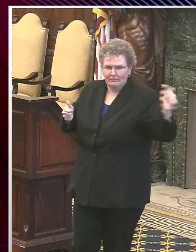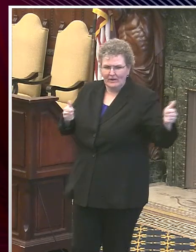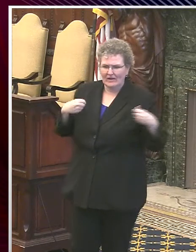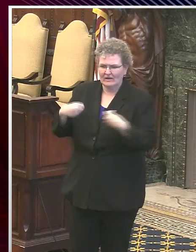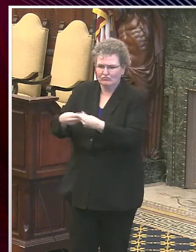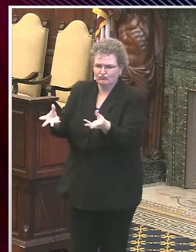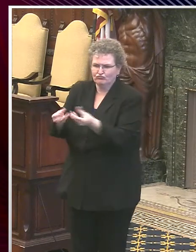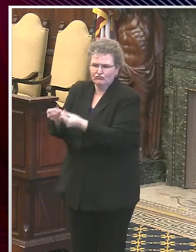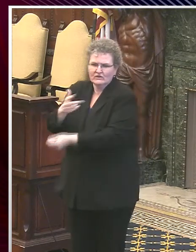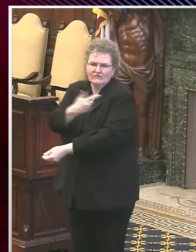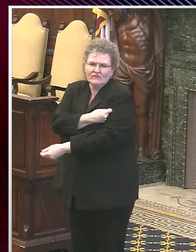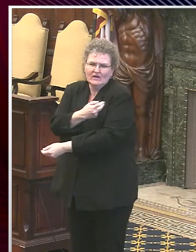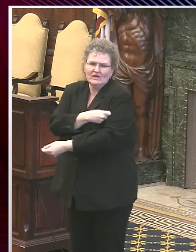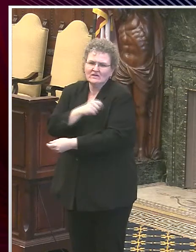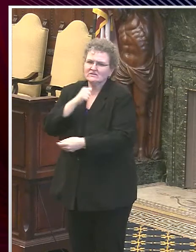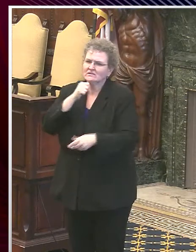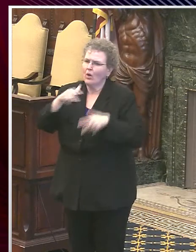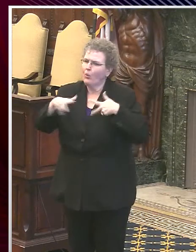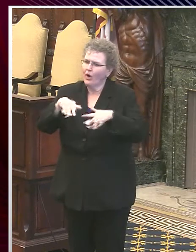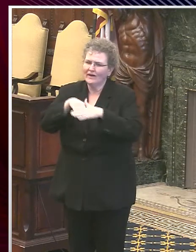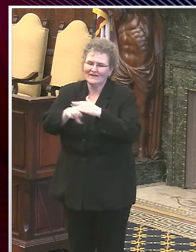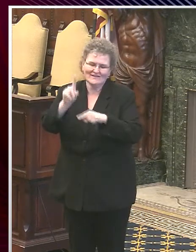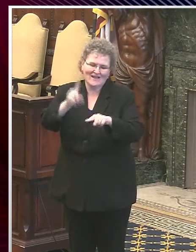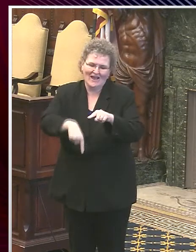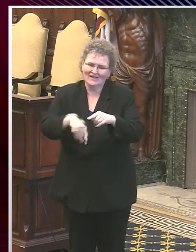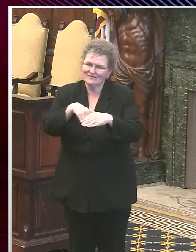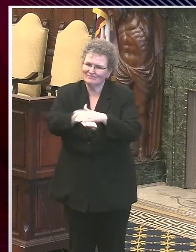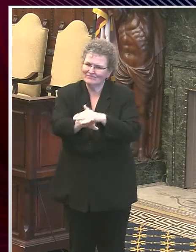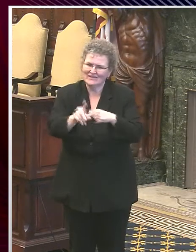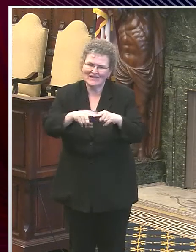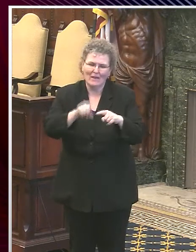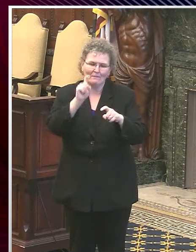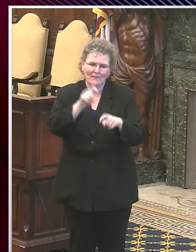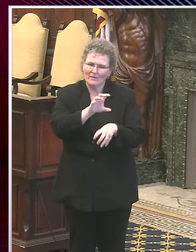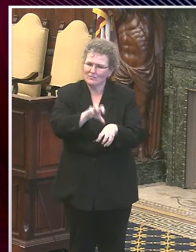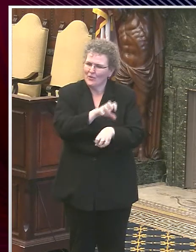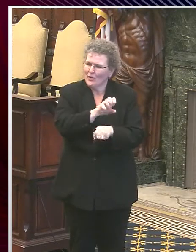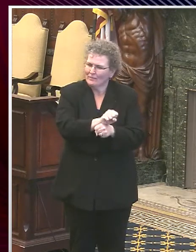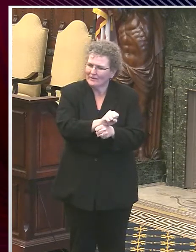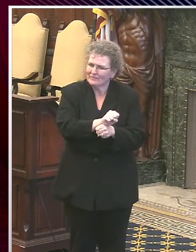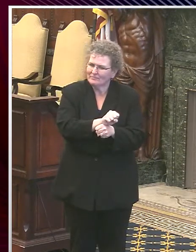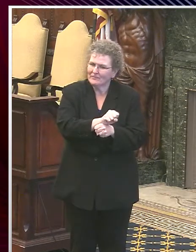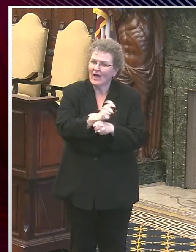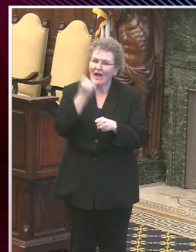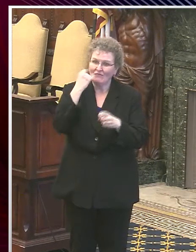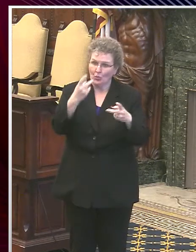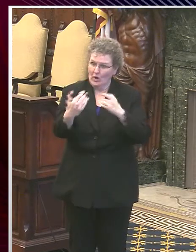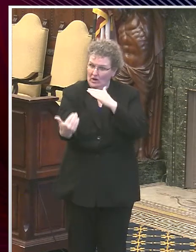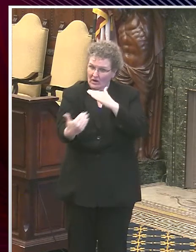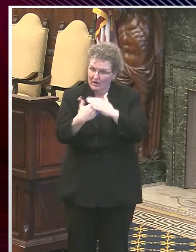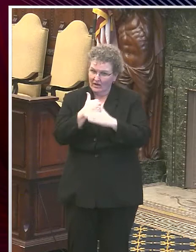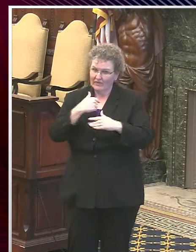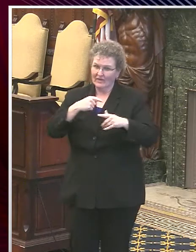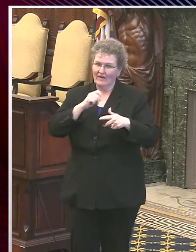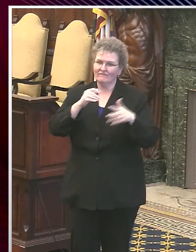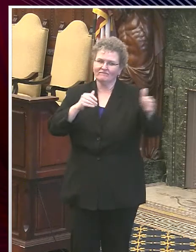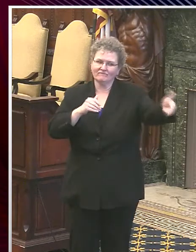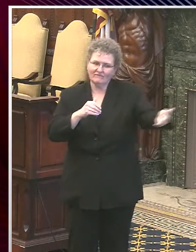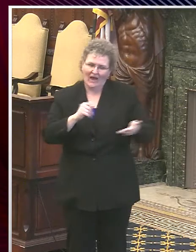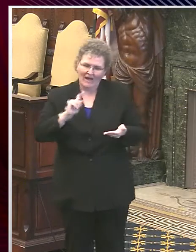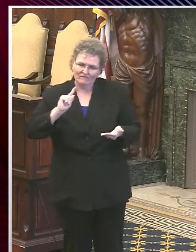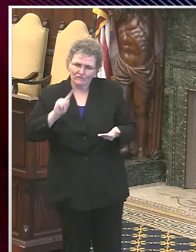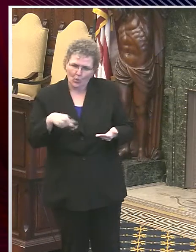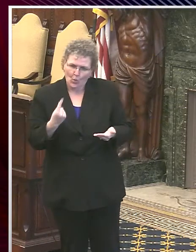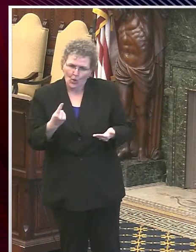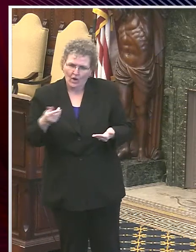these are not walk-in sites. These are not sites where people can just call up for an appointment. People who come to these sites are people who have been invited from our vaccine